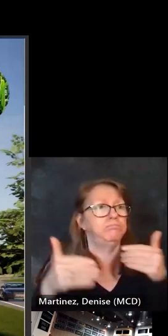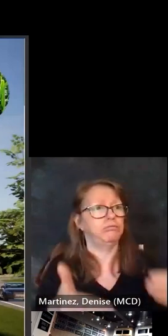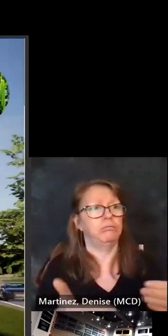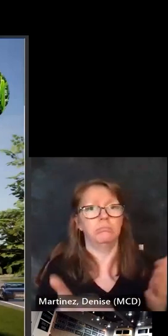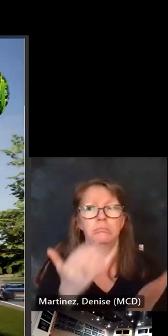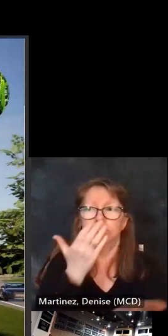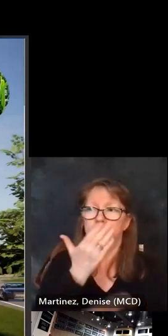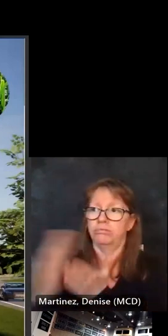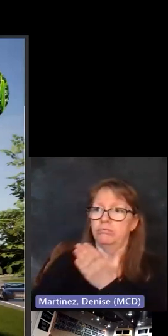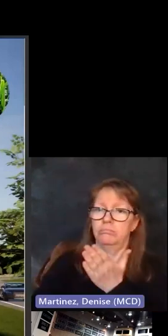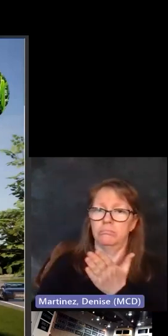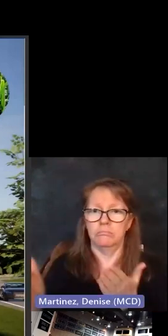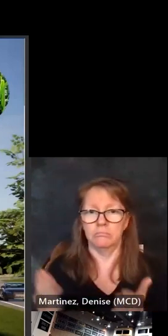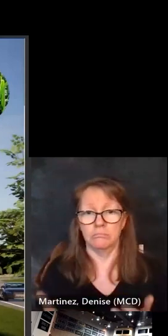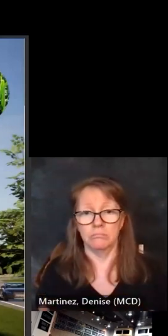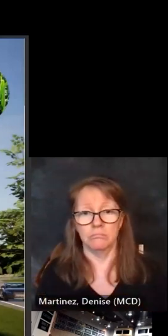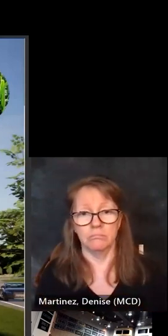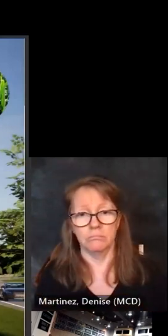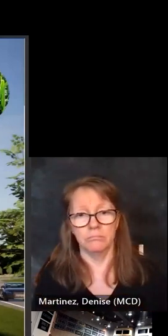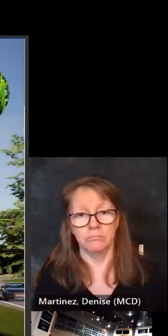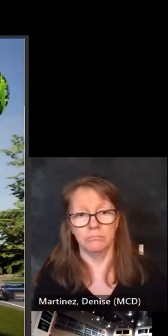Let's